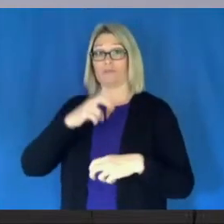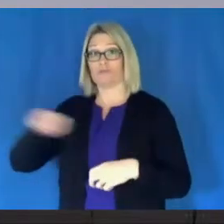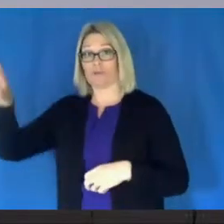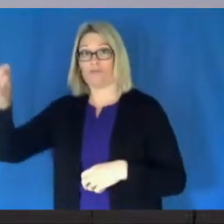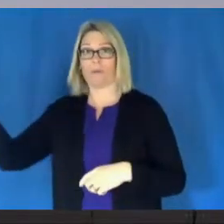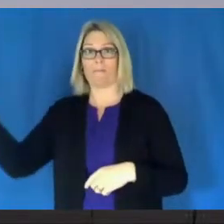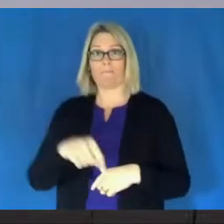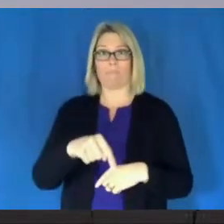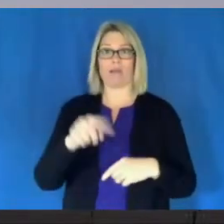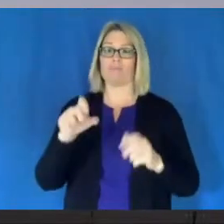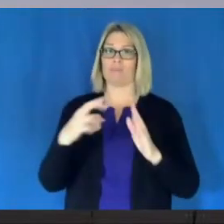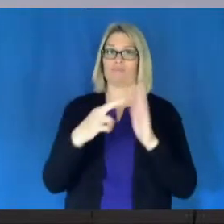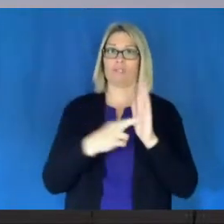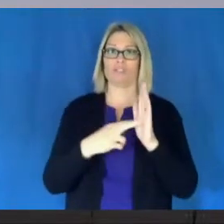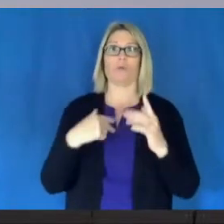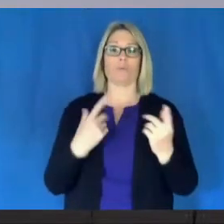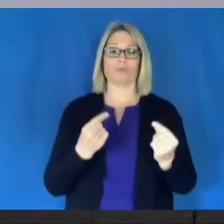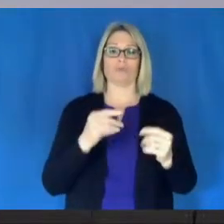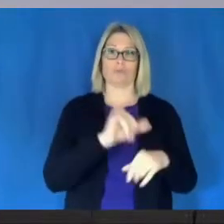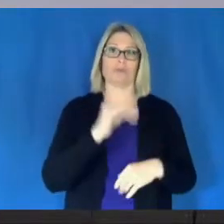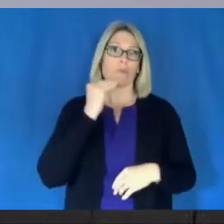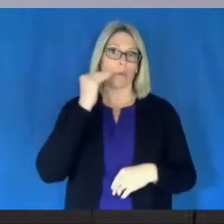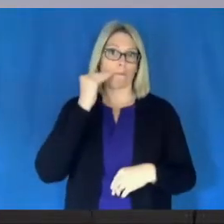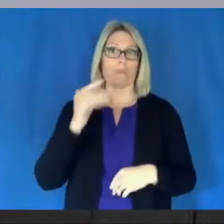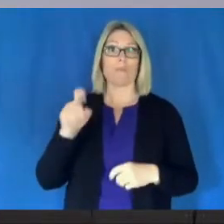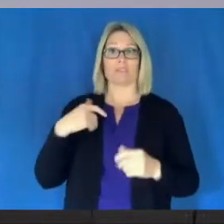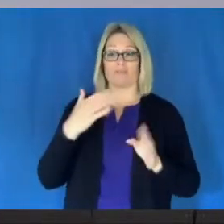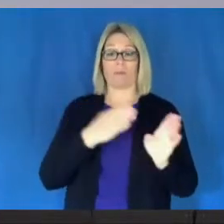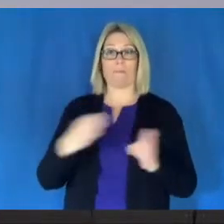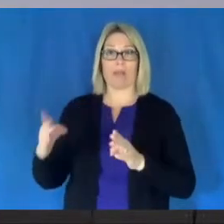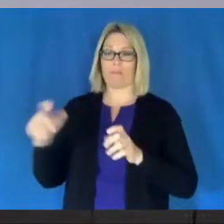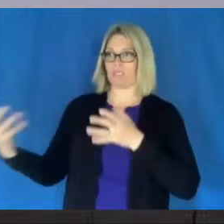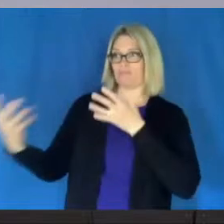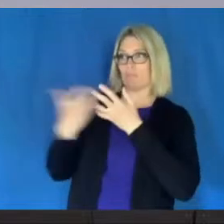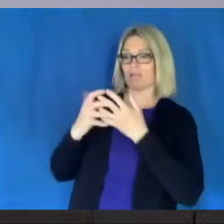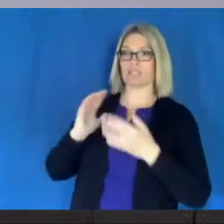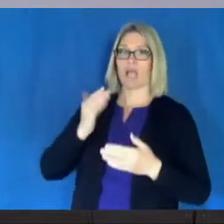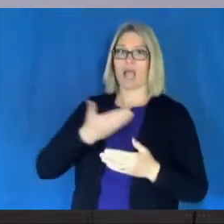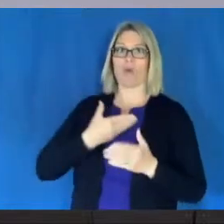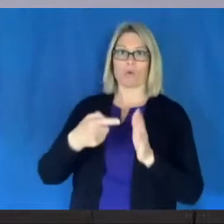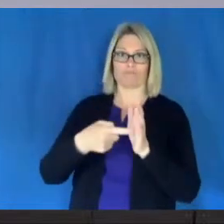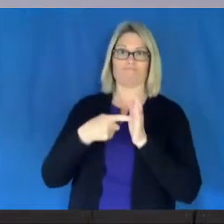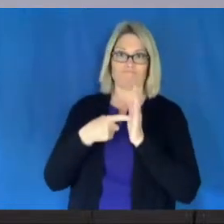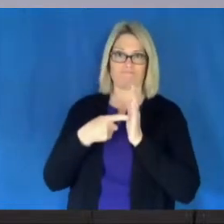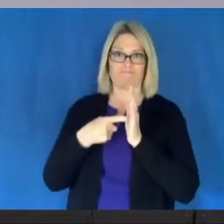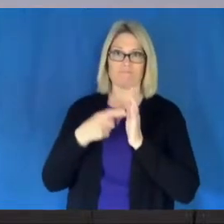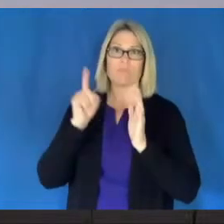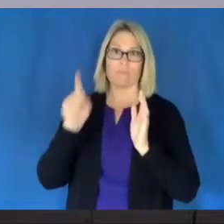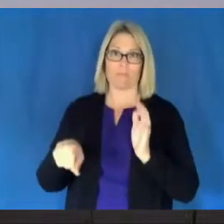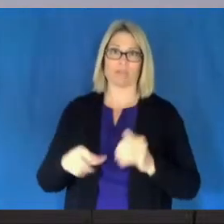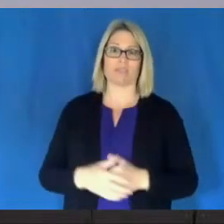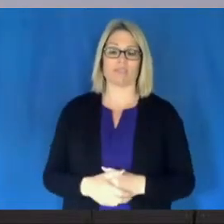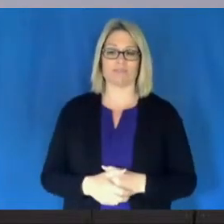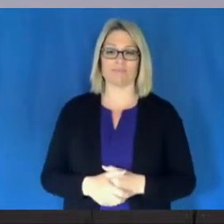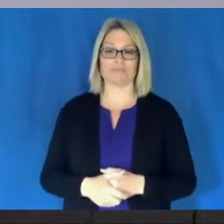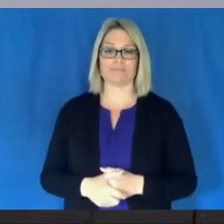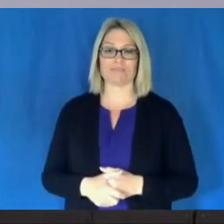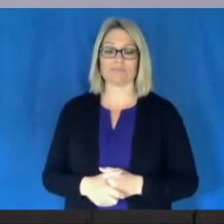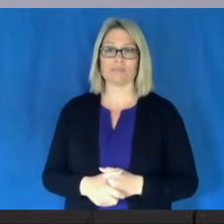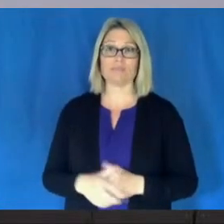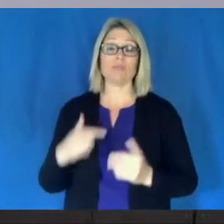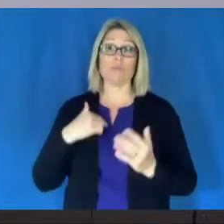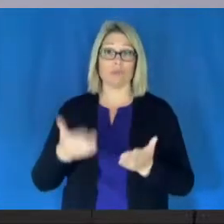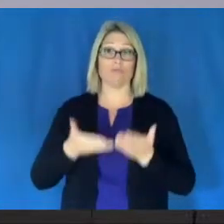registration process will help individuals develop plans that meet our self-isolation requirements. Ideally, it is recommended